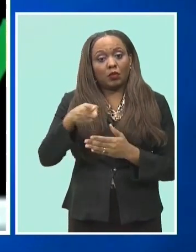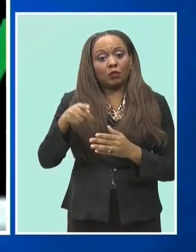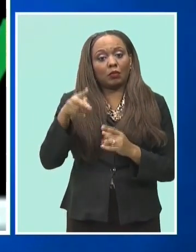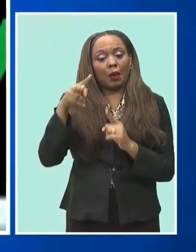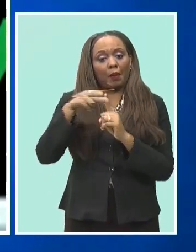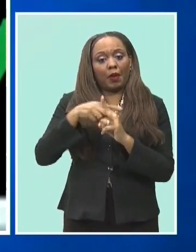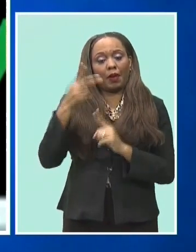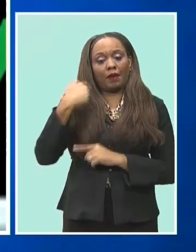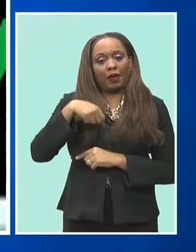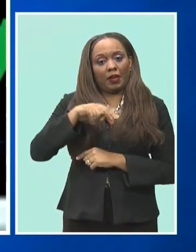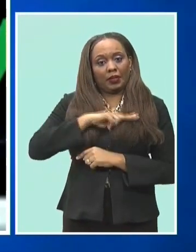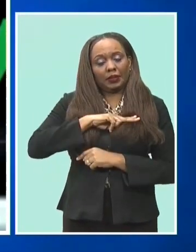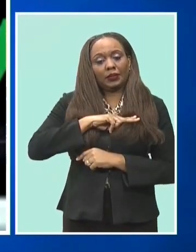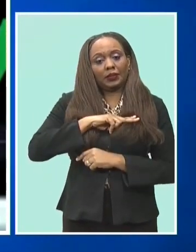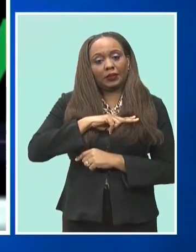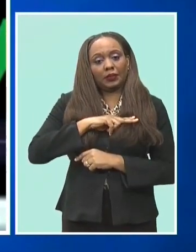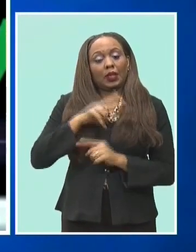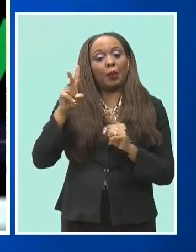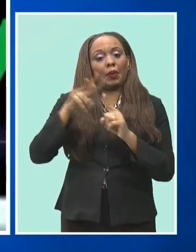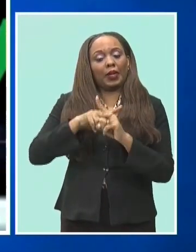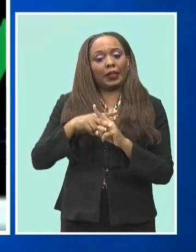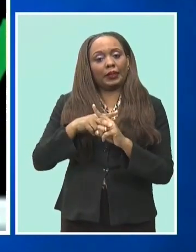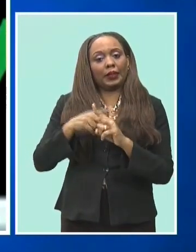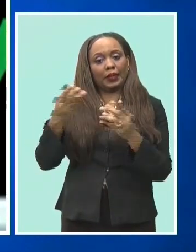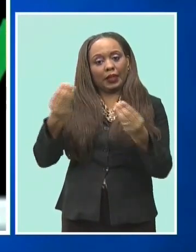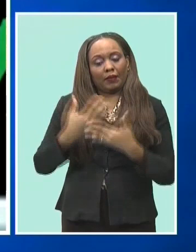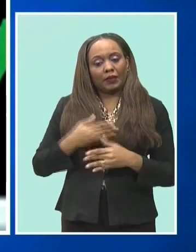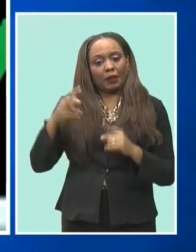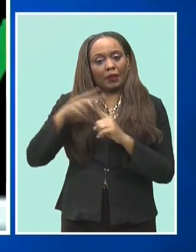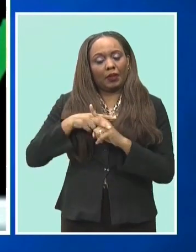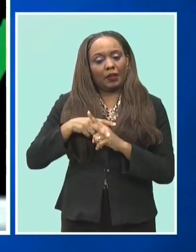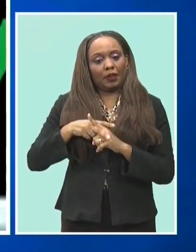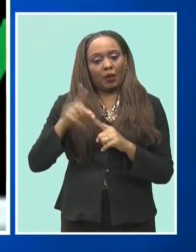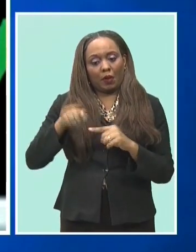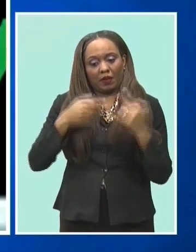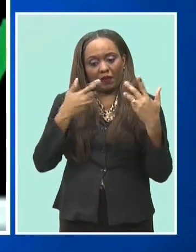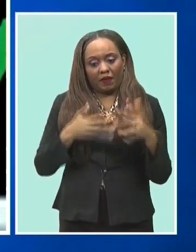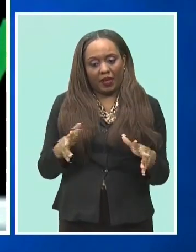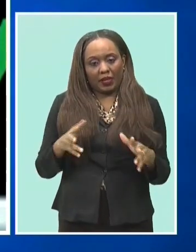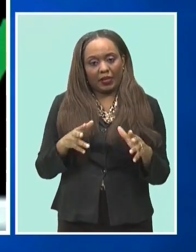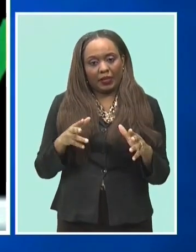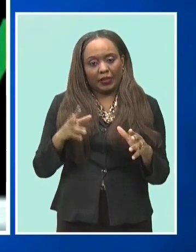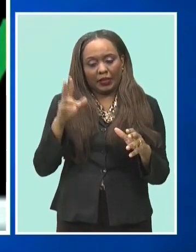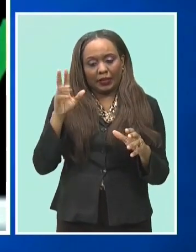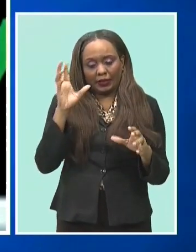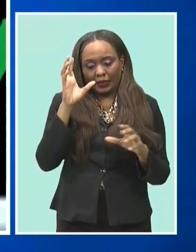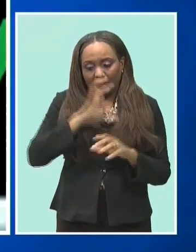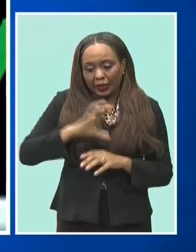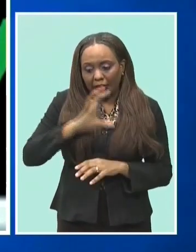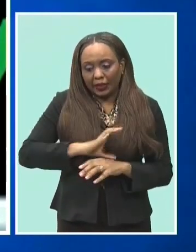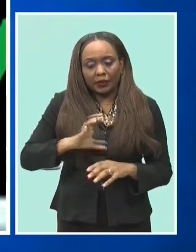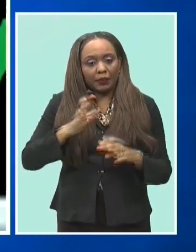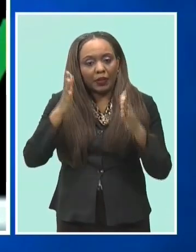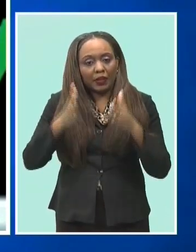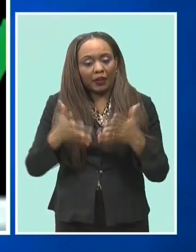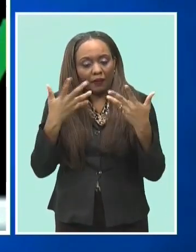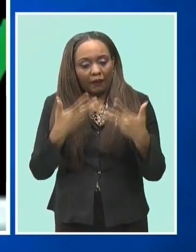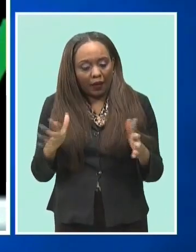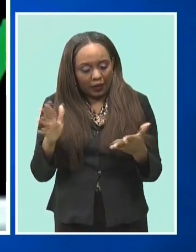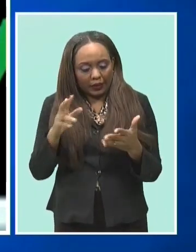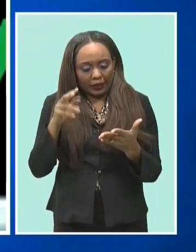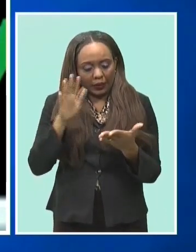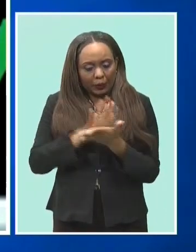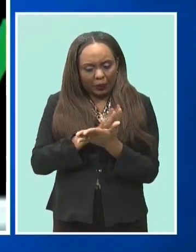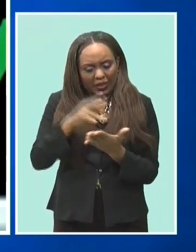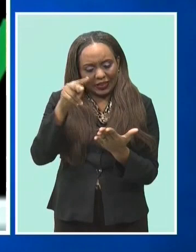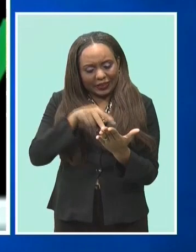operator certificate, and when that is done, the inspectors go through the documentation, etc. Also, not